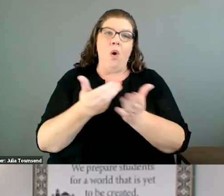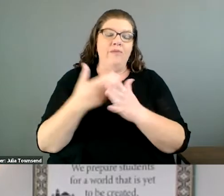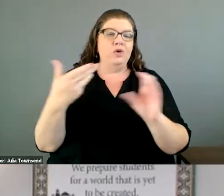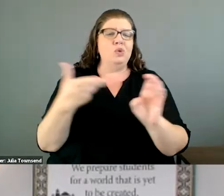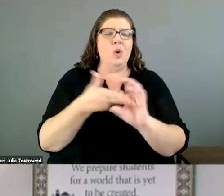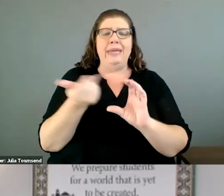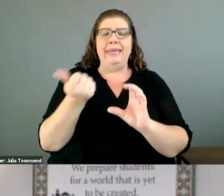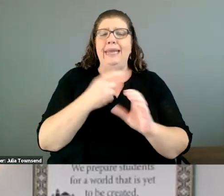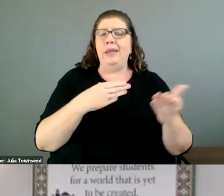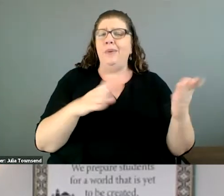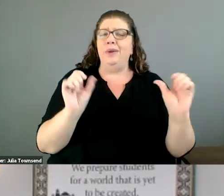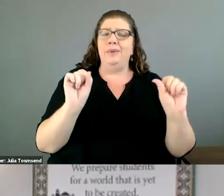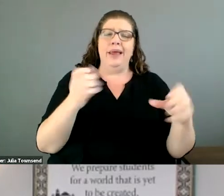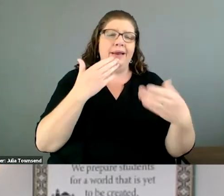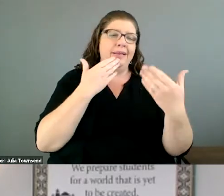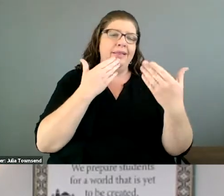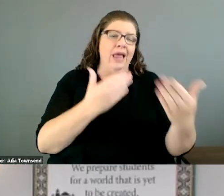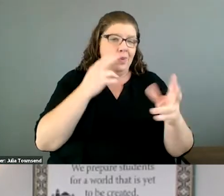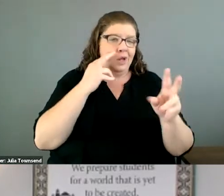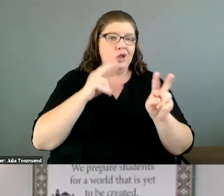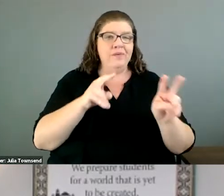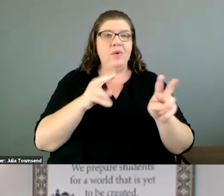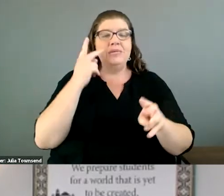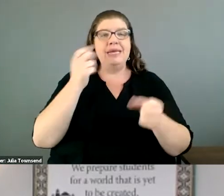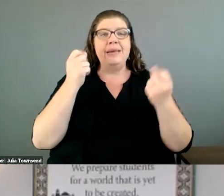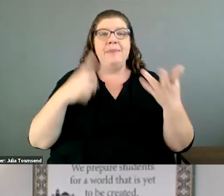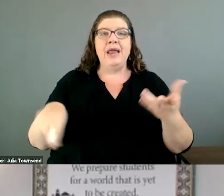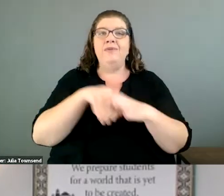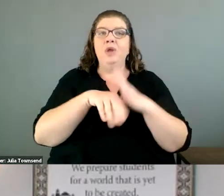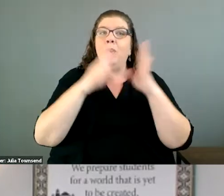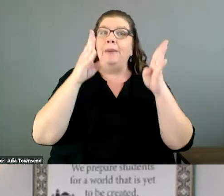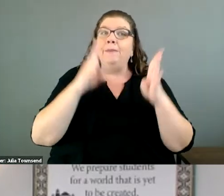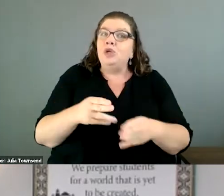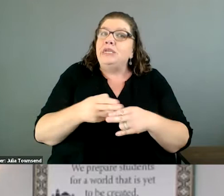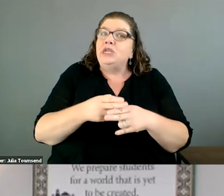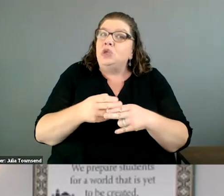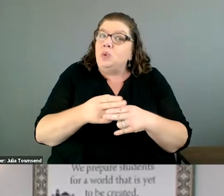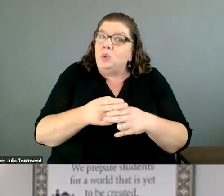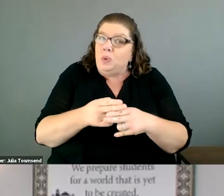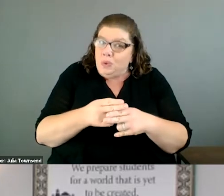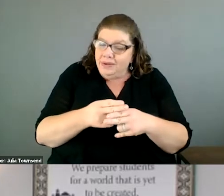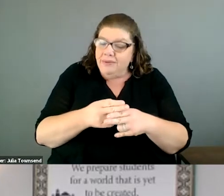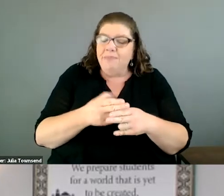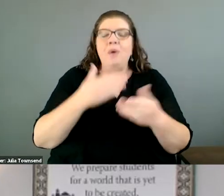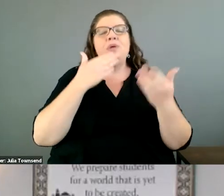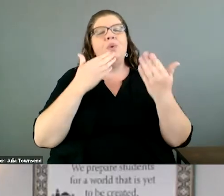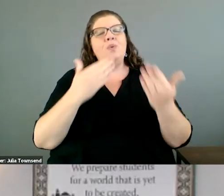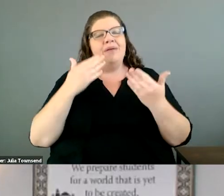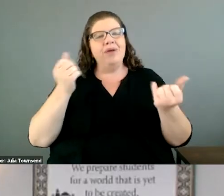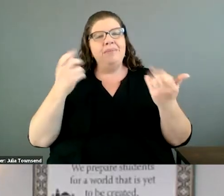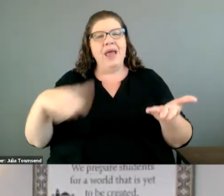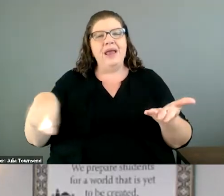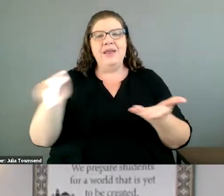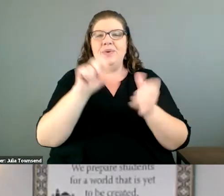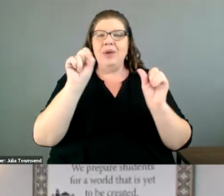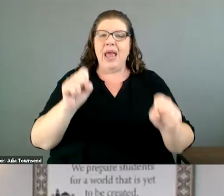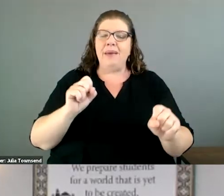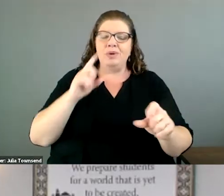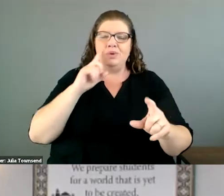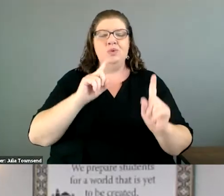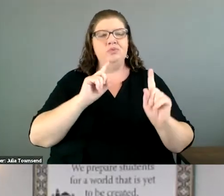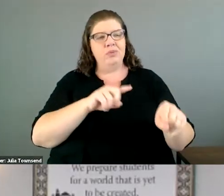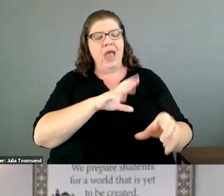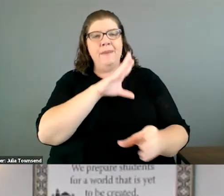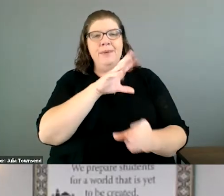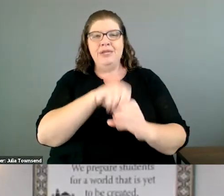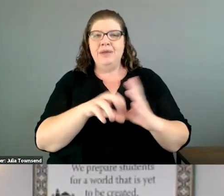that you can. We look forward to seeing many of you in person someday soon, but we're so grateful that many of you have been able to participate in our